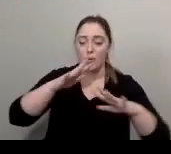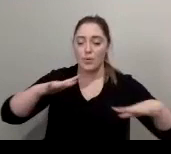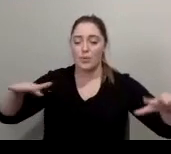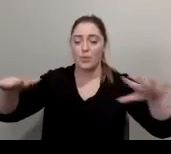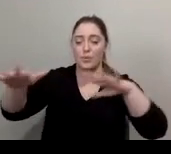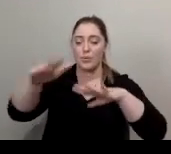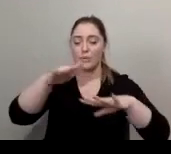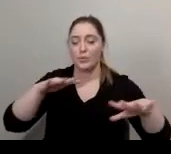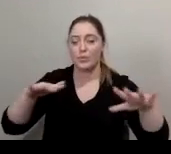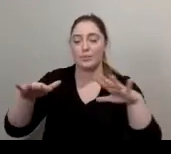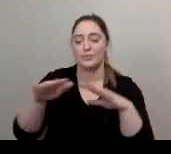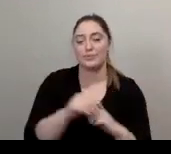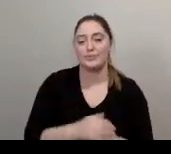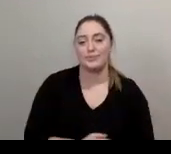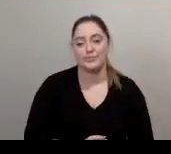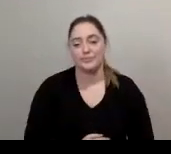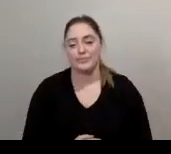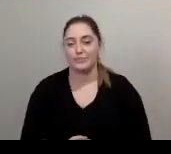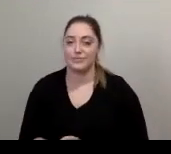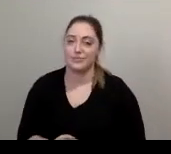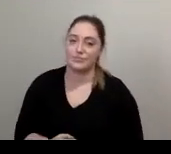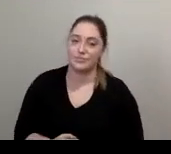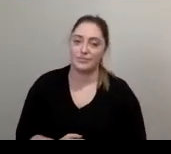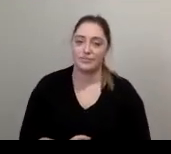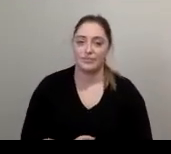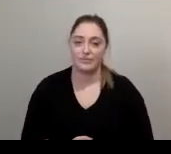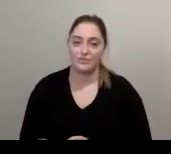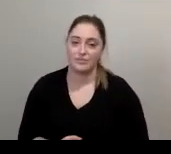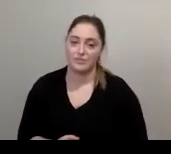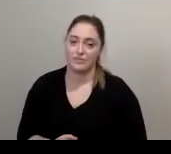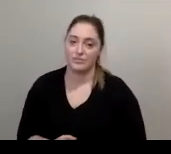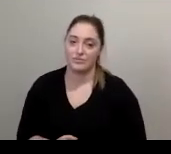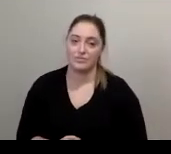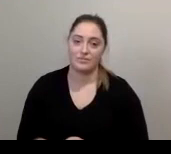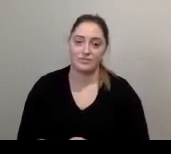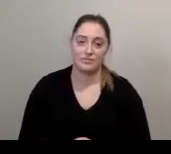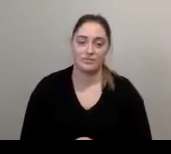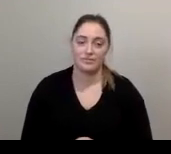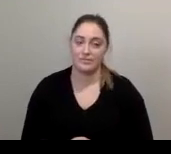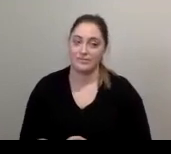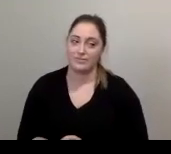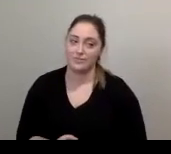omnipotence at your infinite insight. Oh, come on,